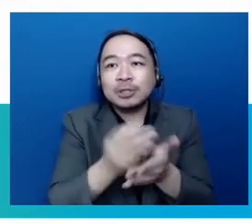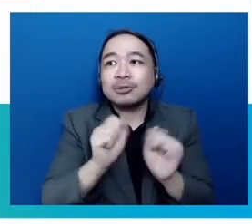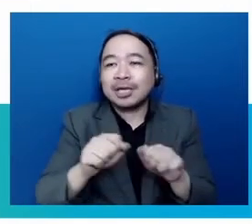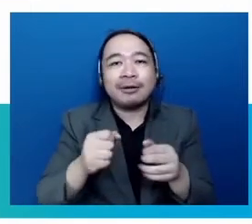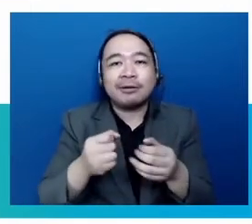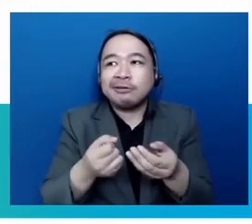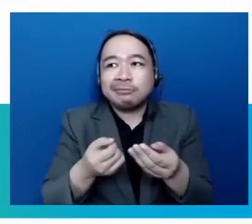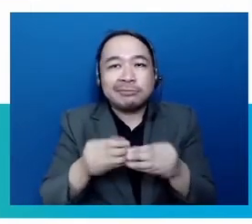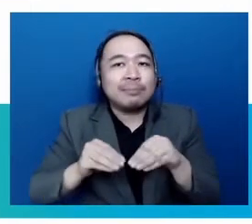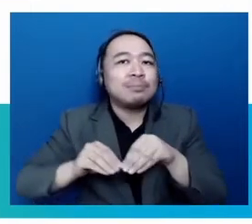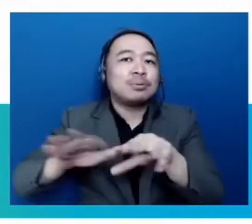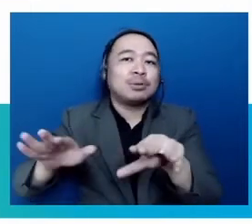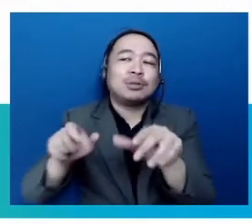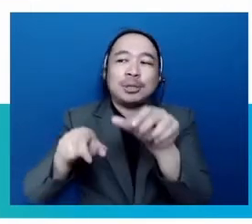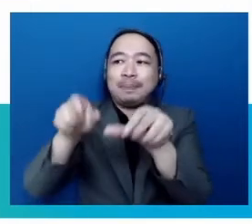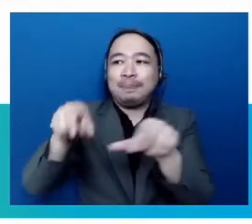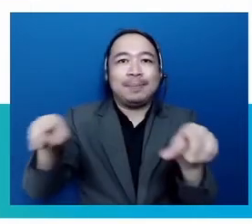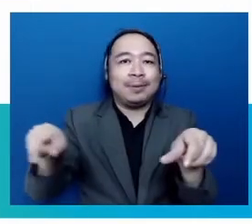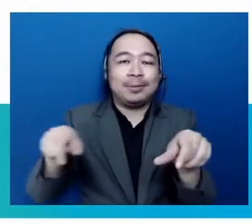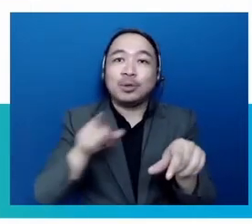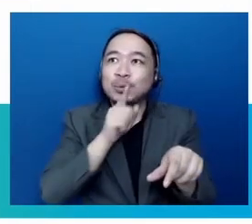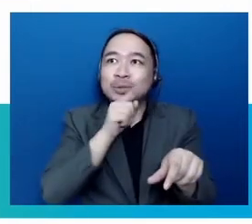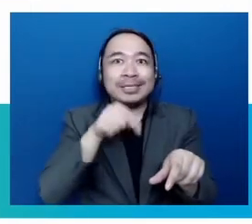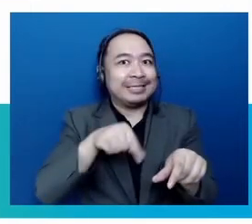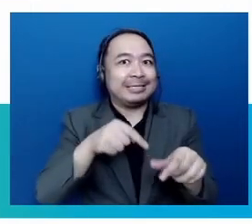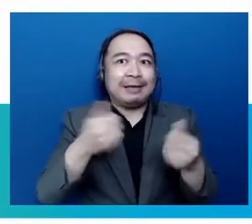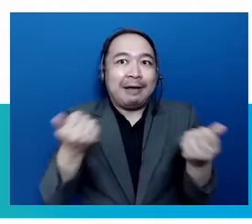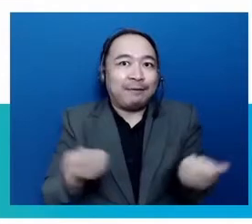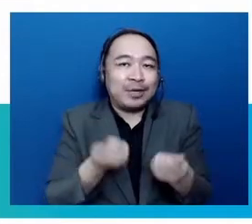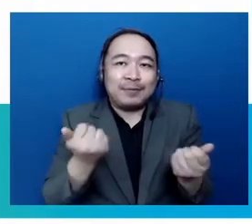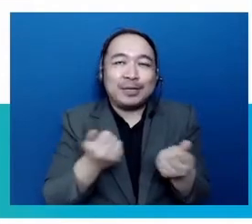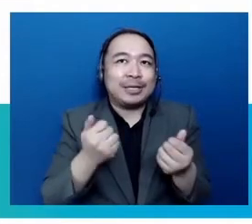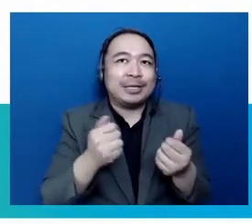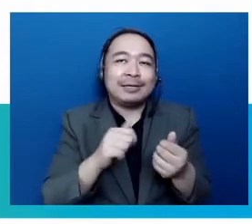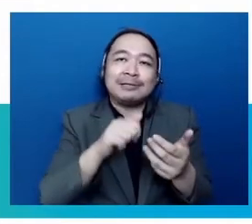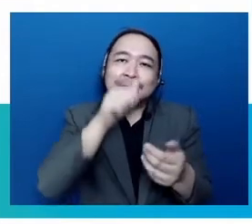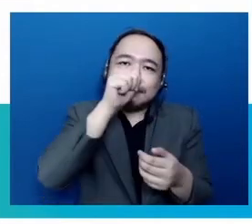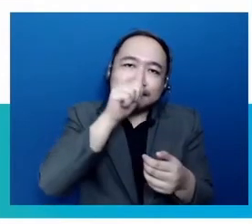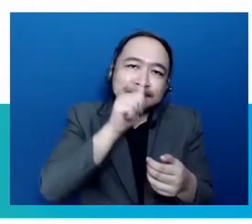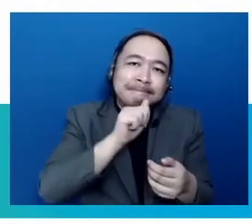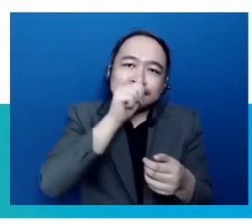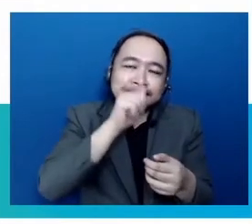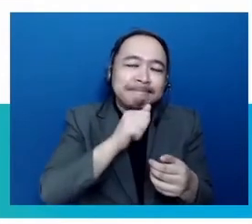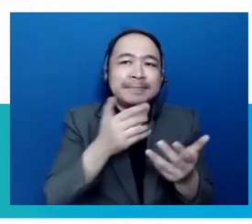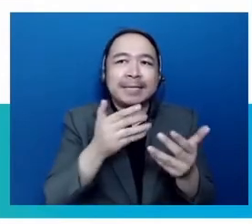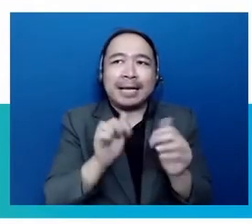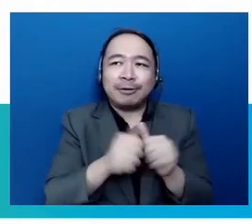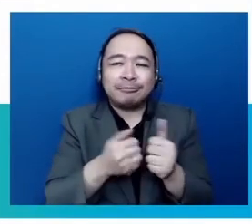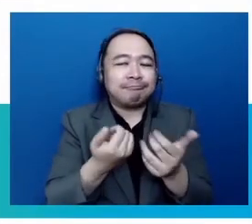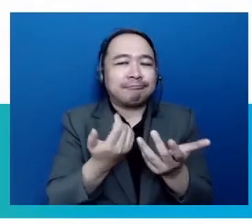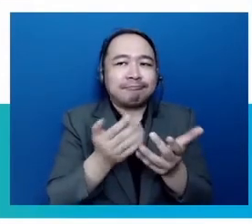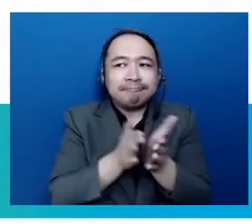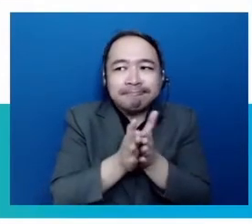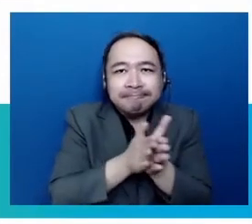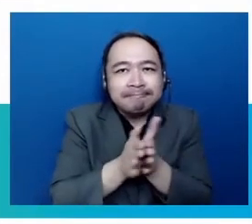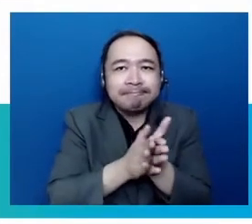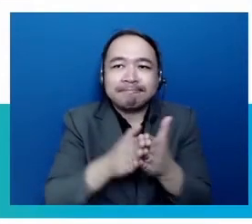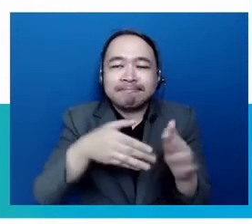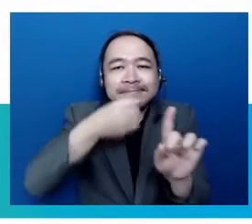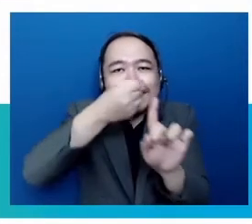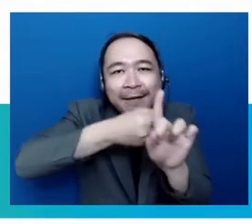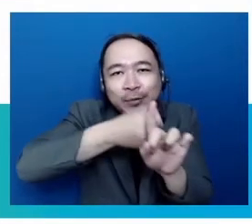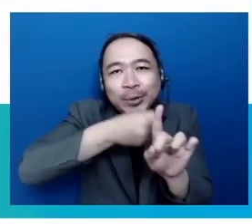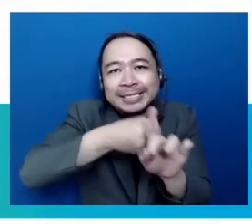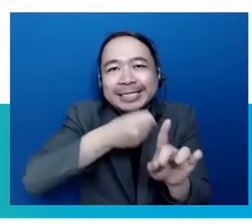So it's been an exercise in patience and sensitivity and empathy, which are all skills that, you know, conservationists should have. When it comes